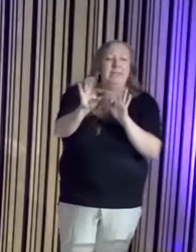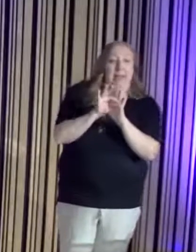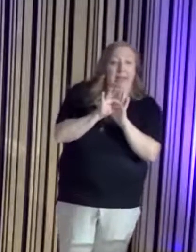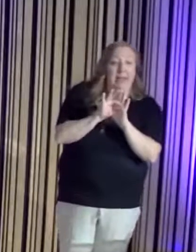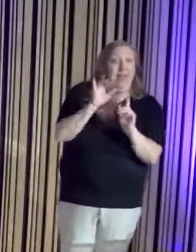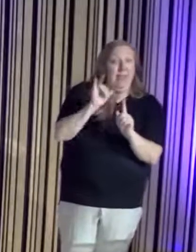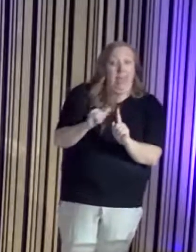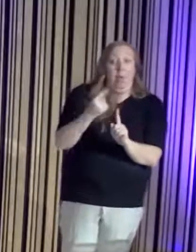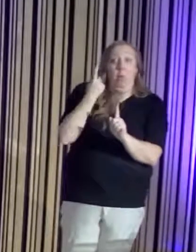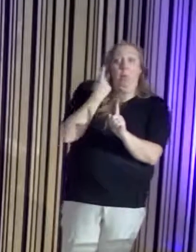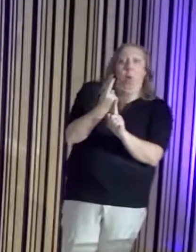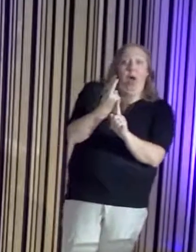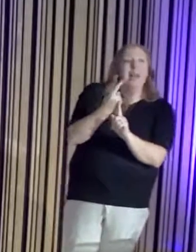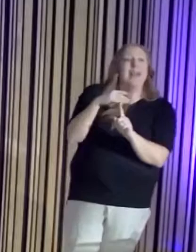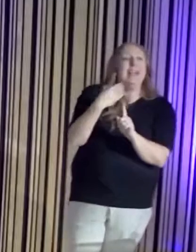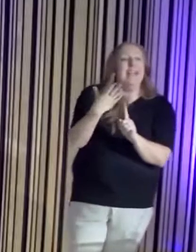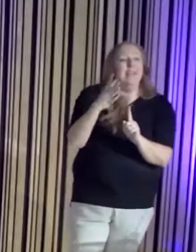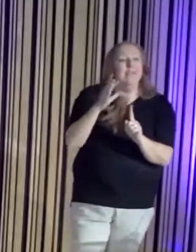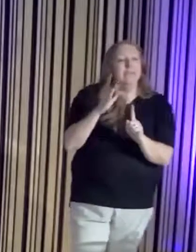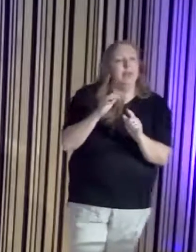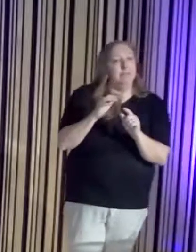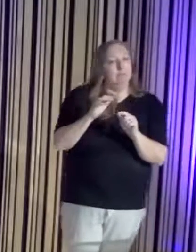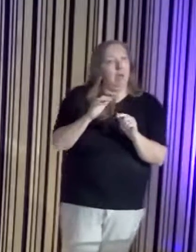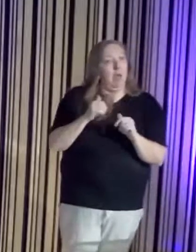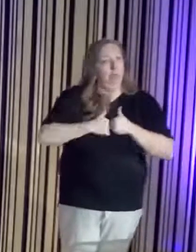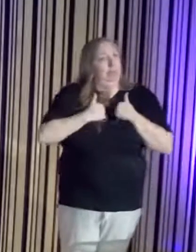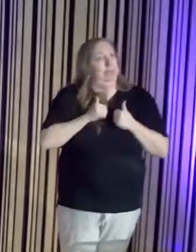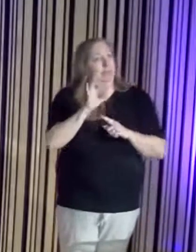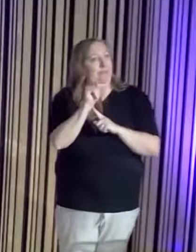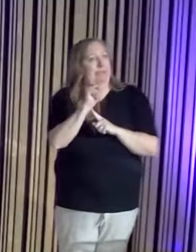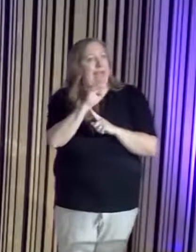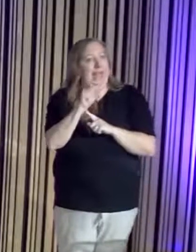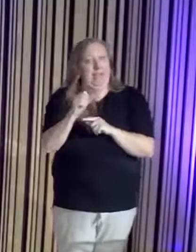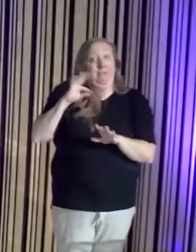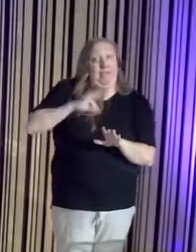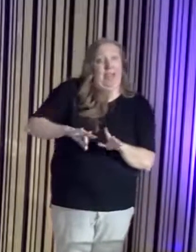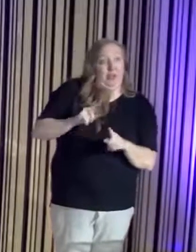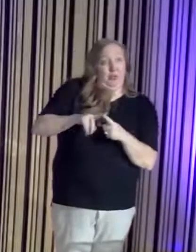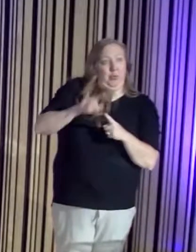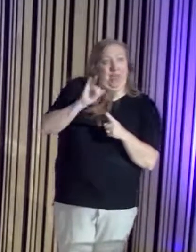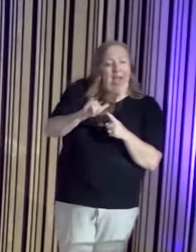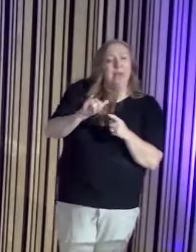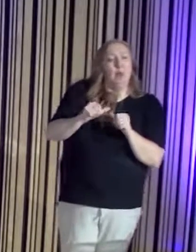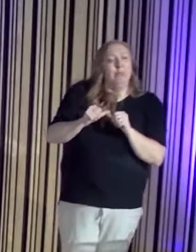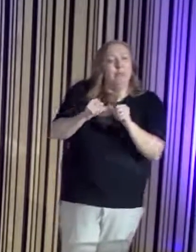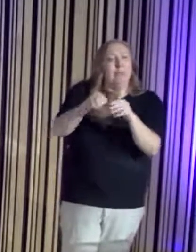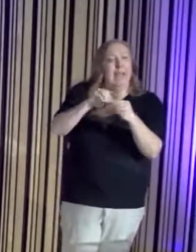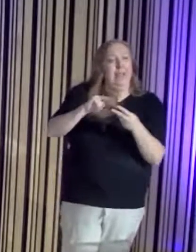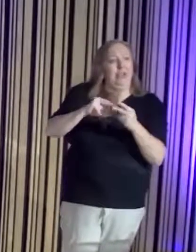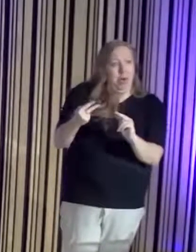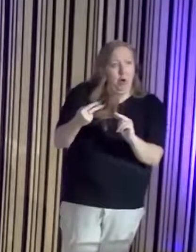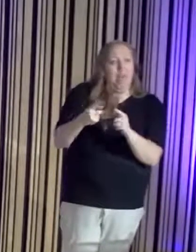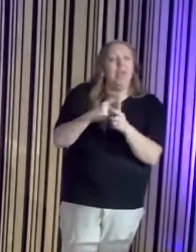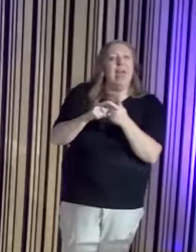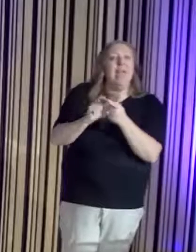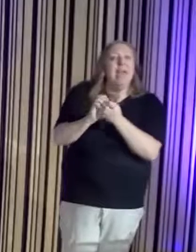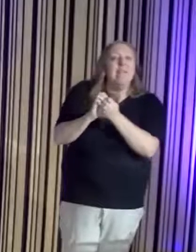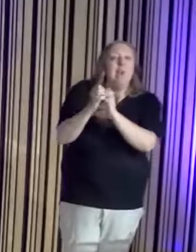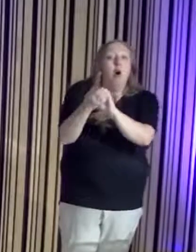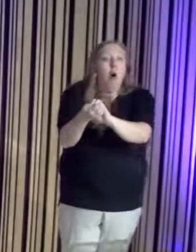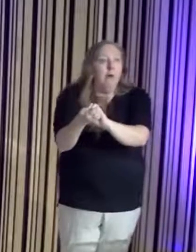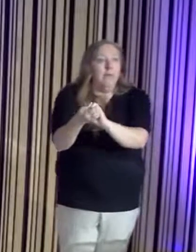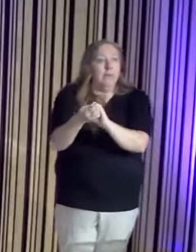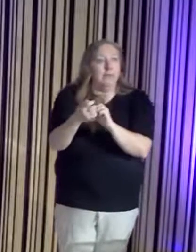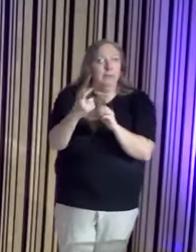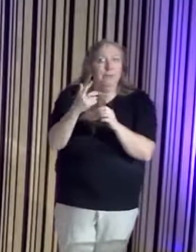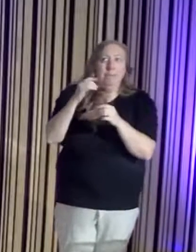gives a fitness advantage for that virus, so it stays in the genome. And then it evolves under different selective pressures in that virus. And